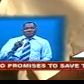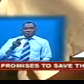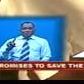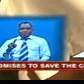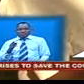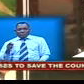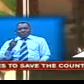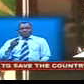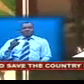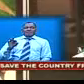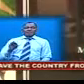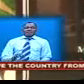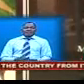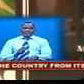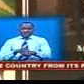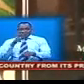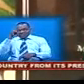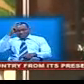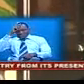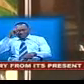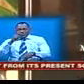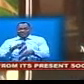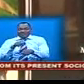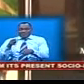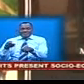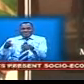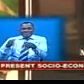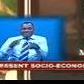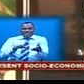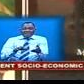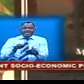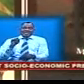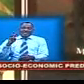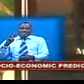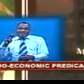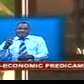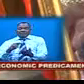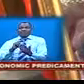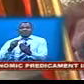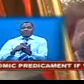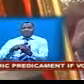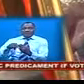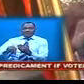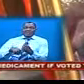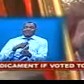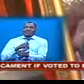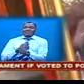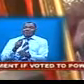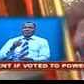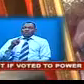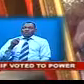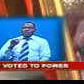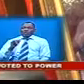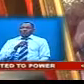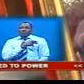7 January 2009 during the Kufu administration. He died on the 16th of November 2012 at the Kolebu